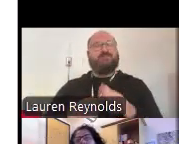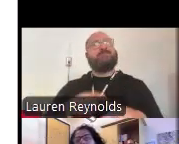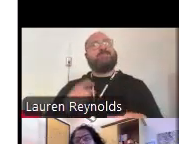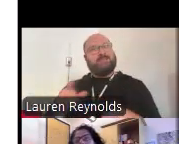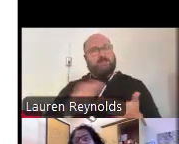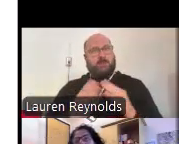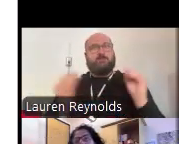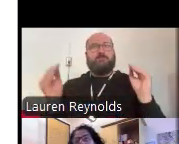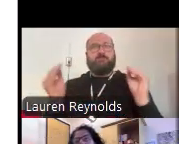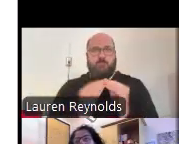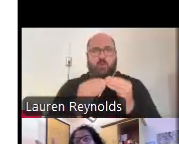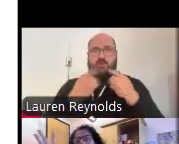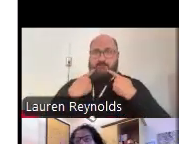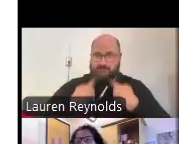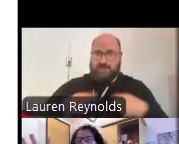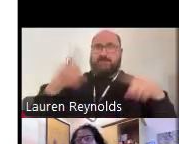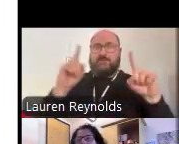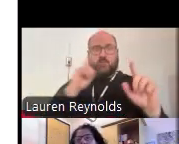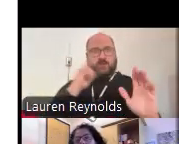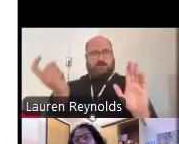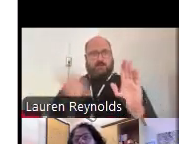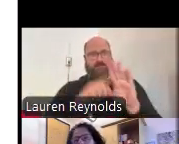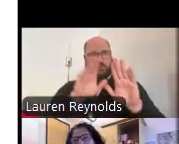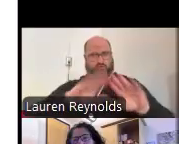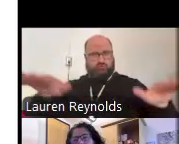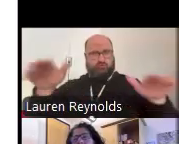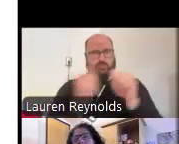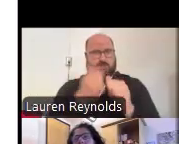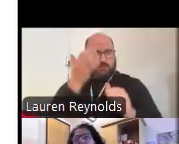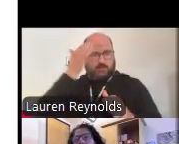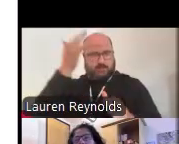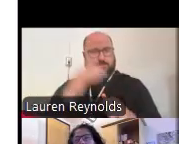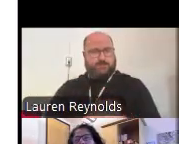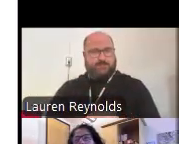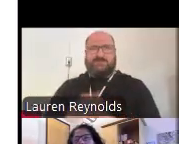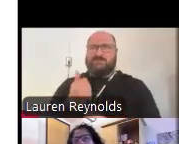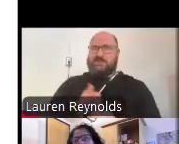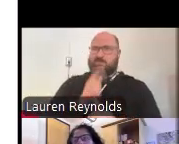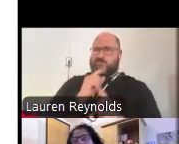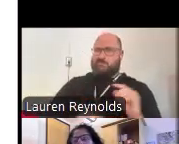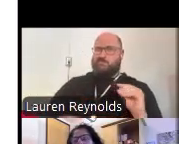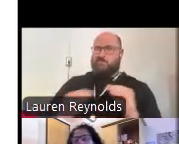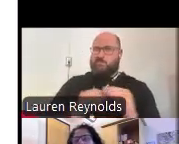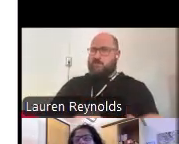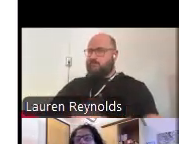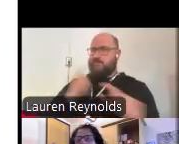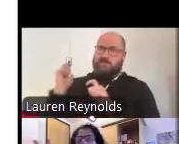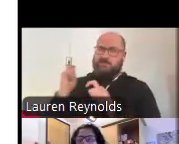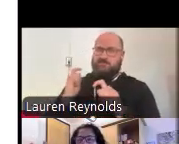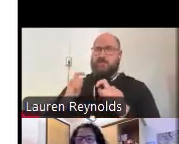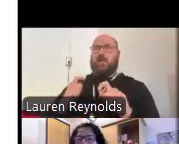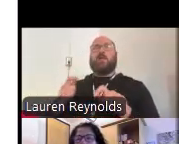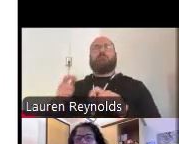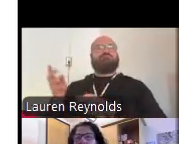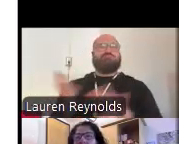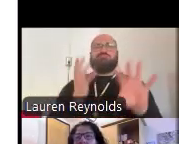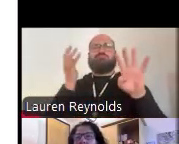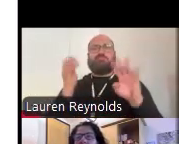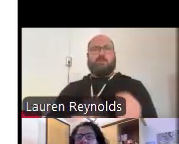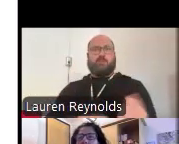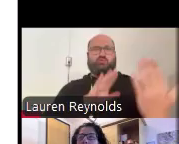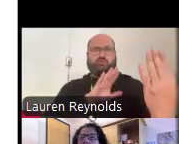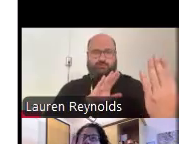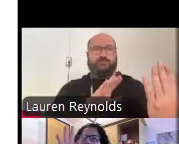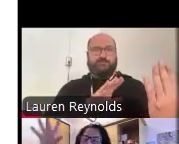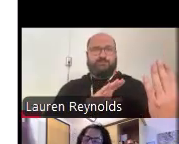identify children with autism. The STAT is a faster, more streamlined approach compared to the